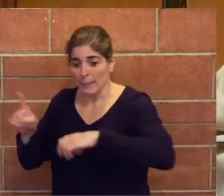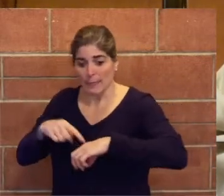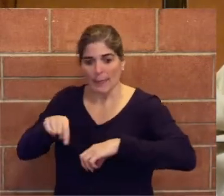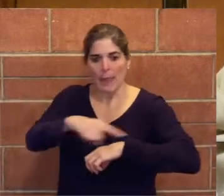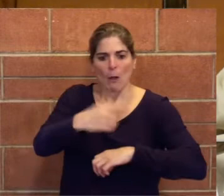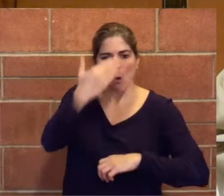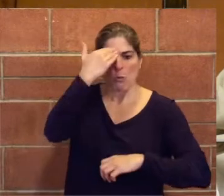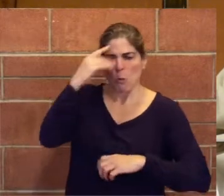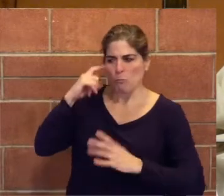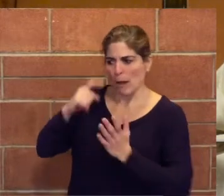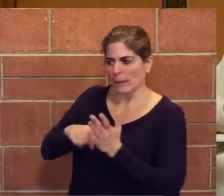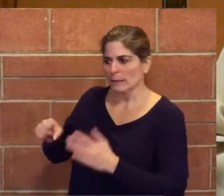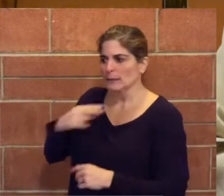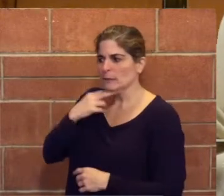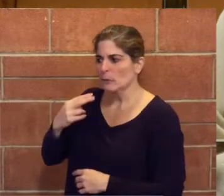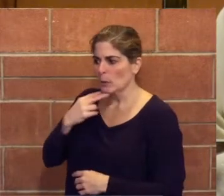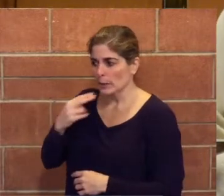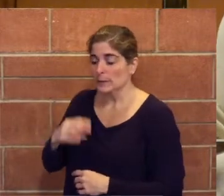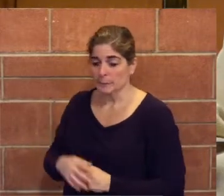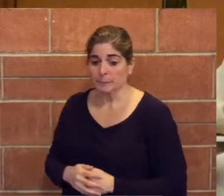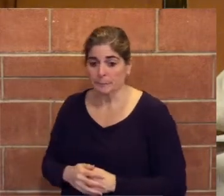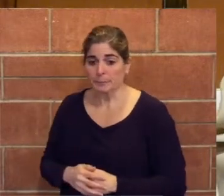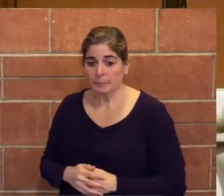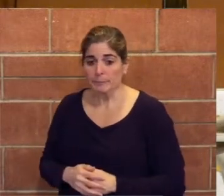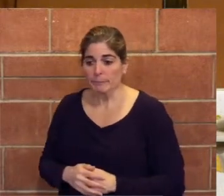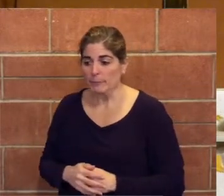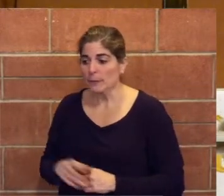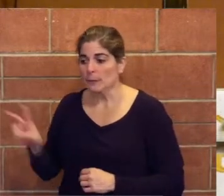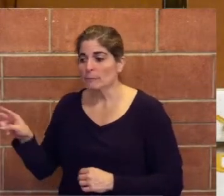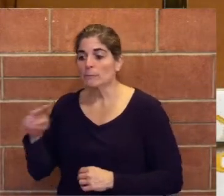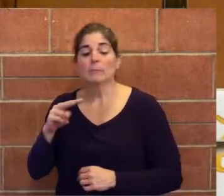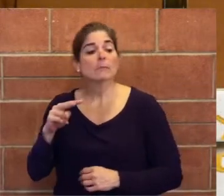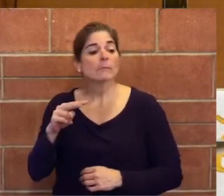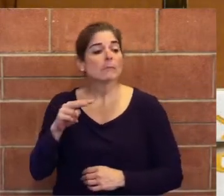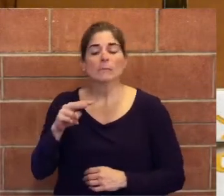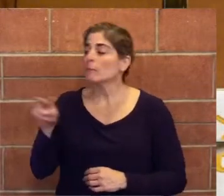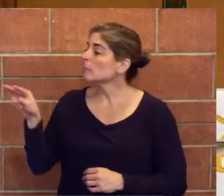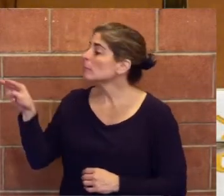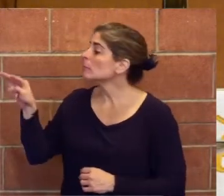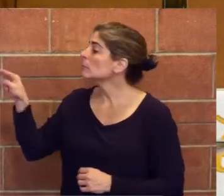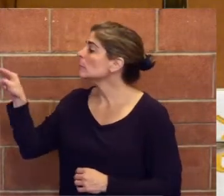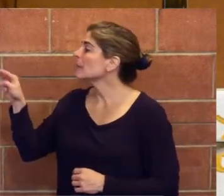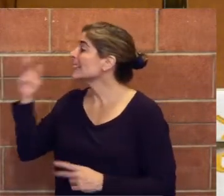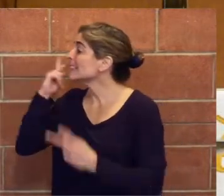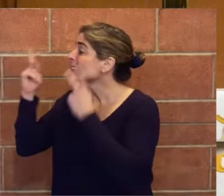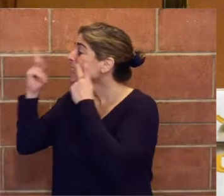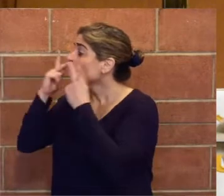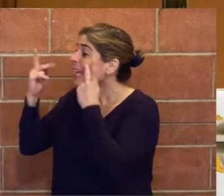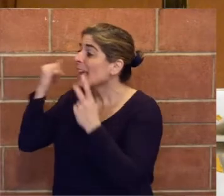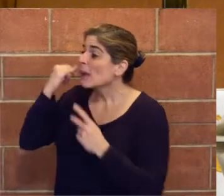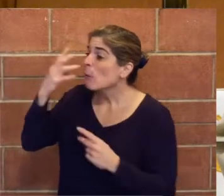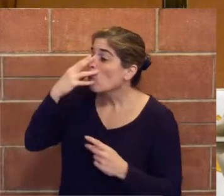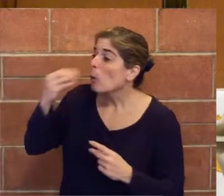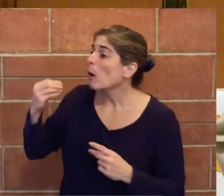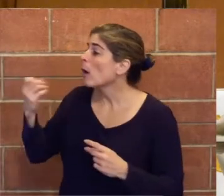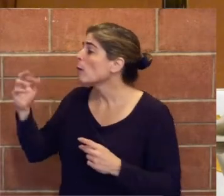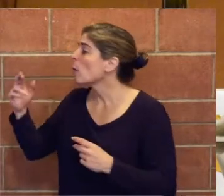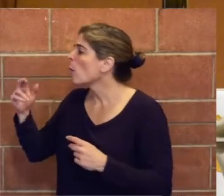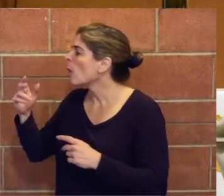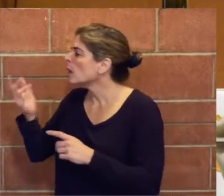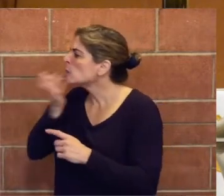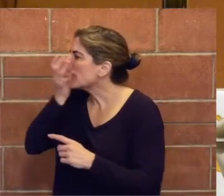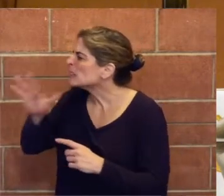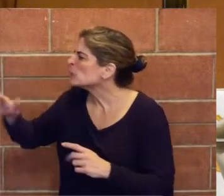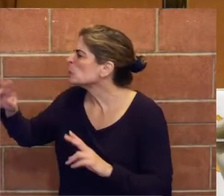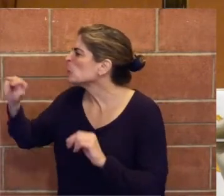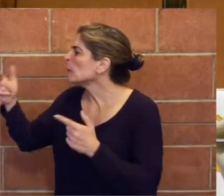leading the way. From the front, the shepherd could scout new areas and guard against predators or